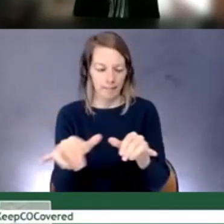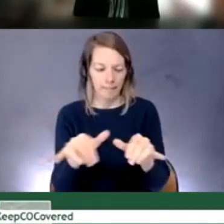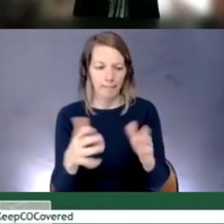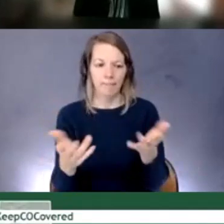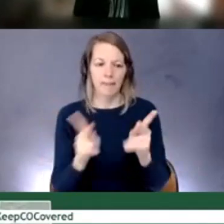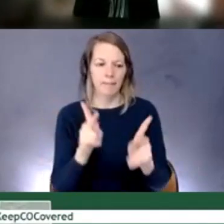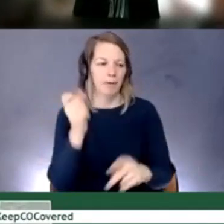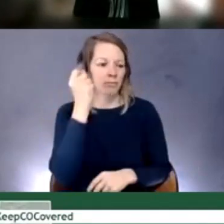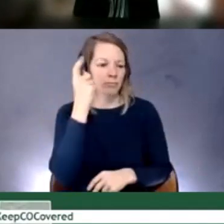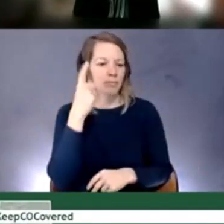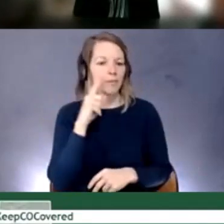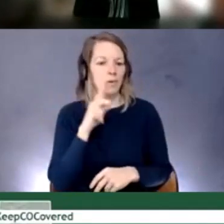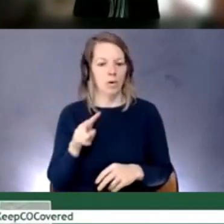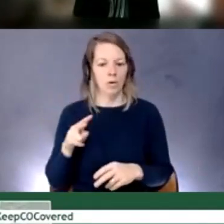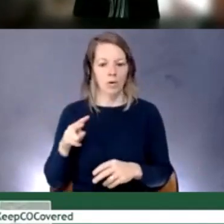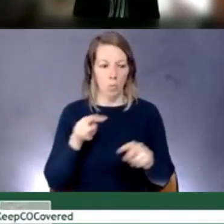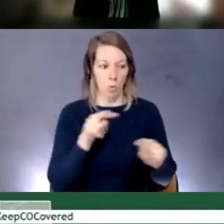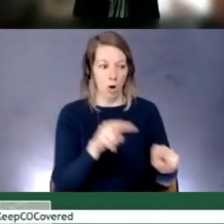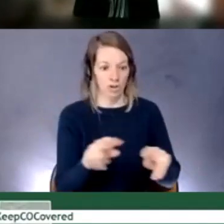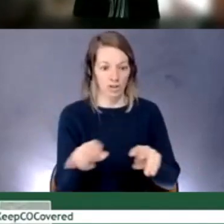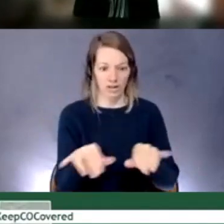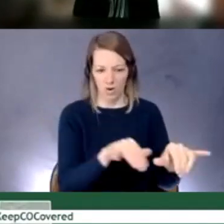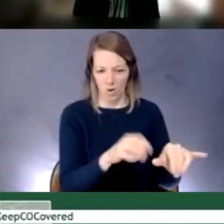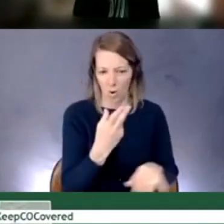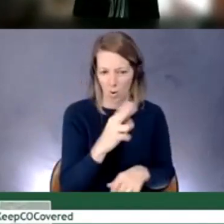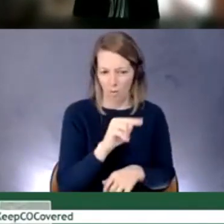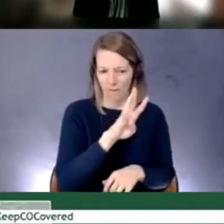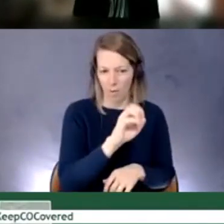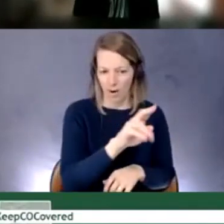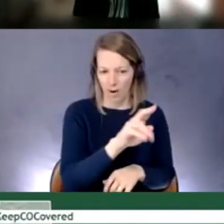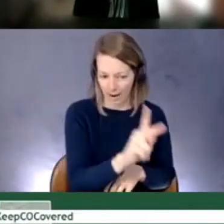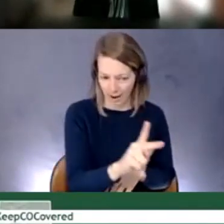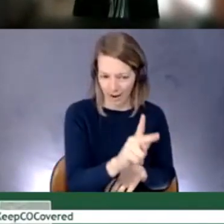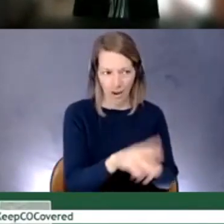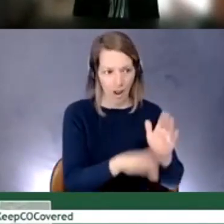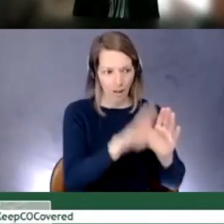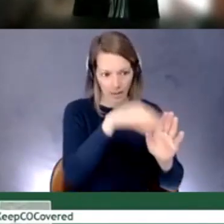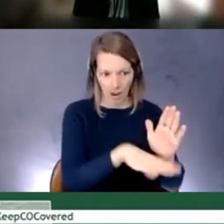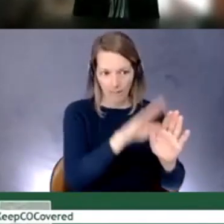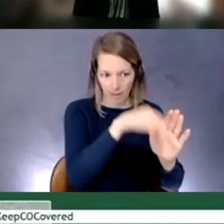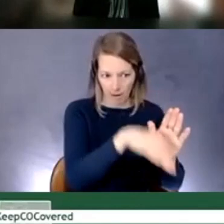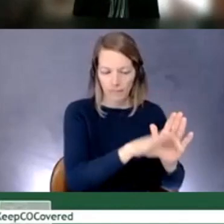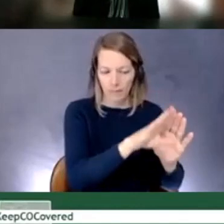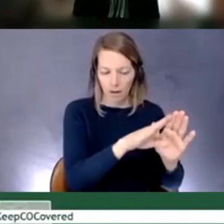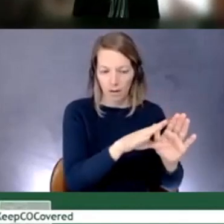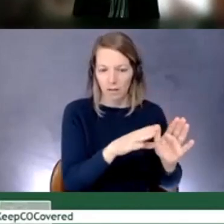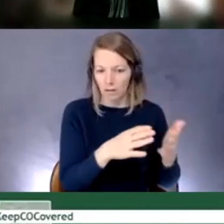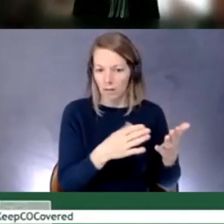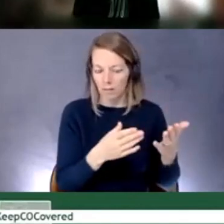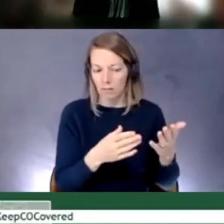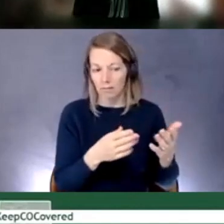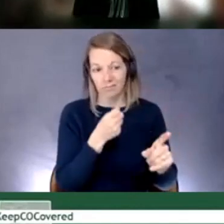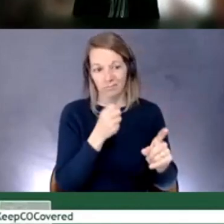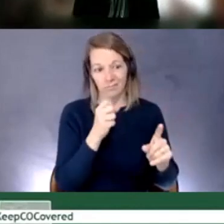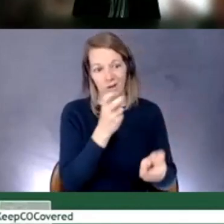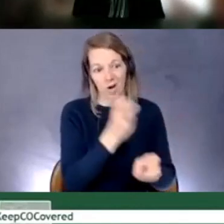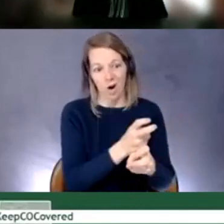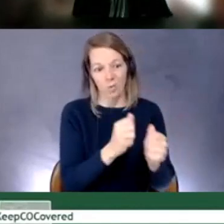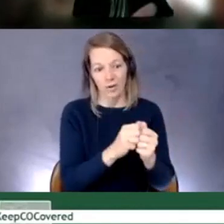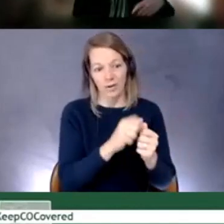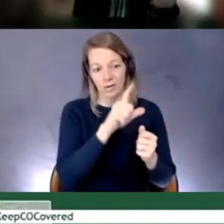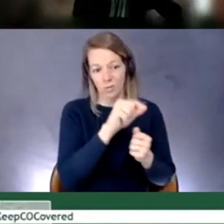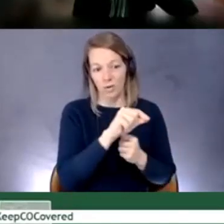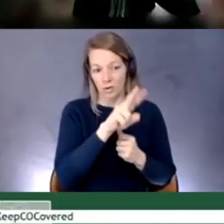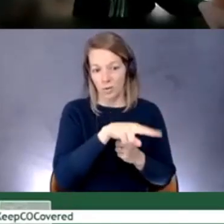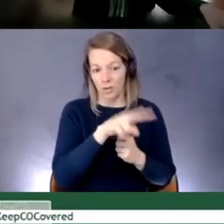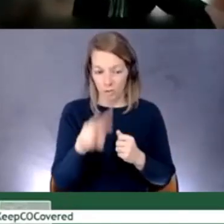that because they're watching their own 401k, and just like their own 401k might go up and down, and they have a really hard time in 2022 with returns on equities and bonds.